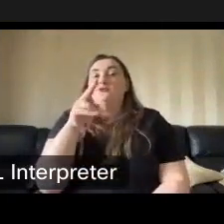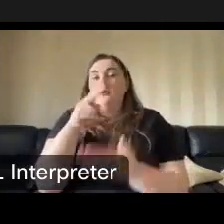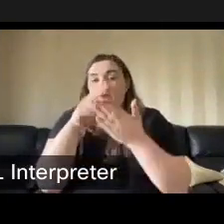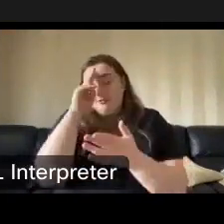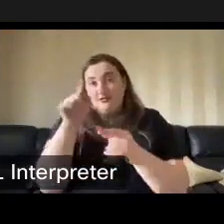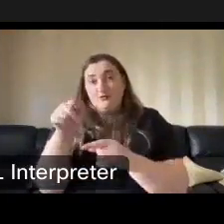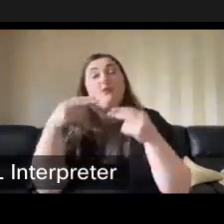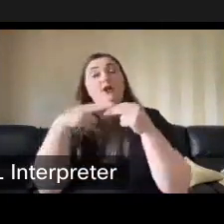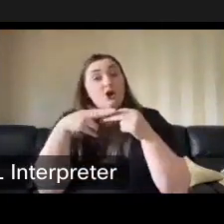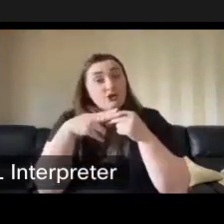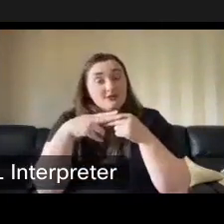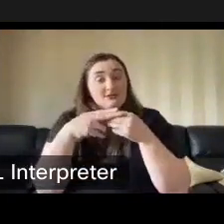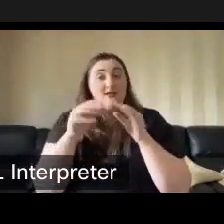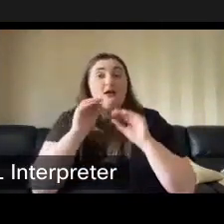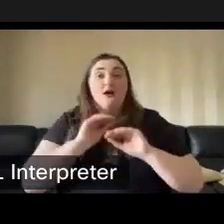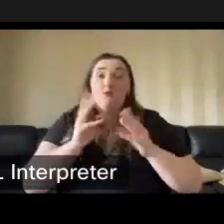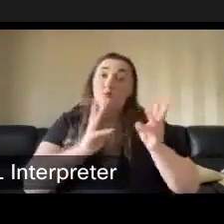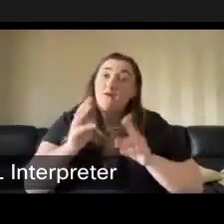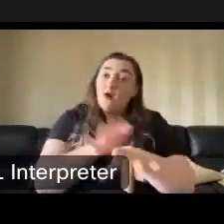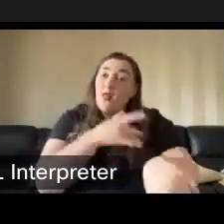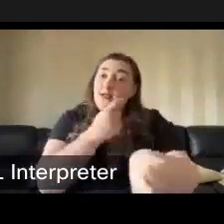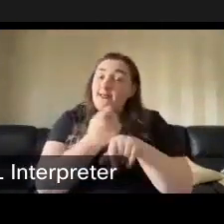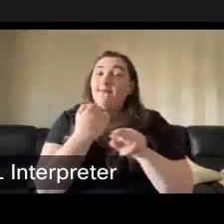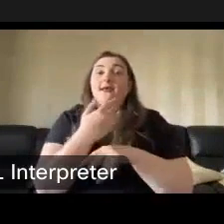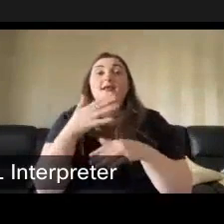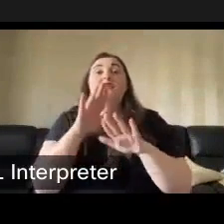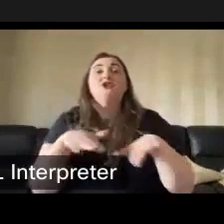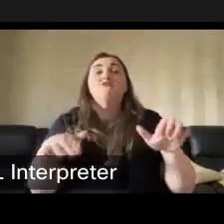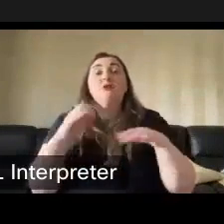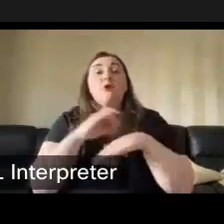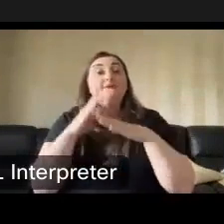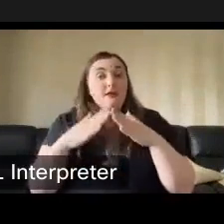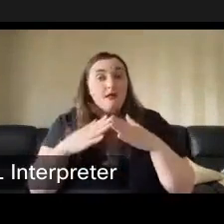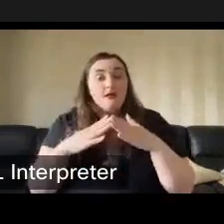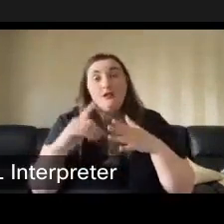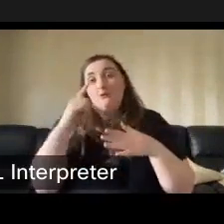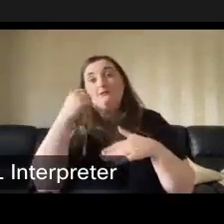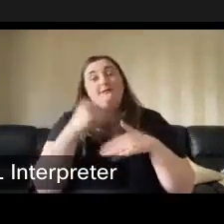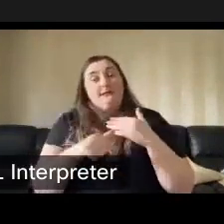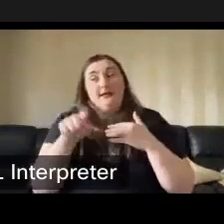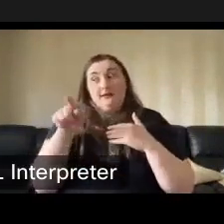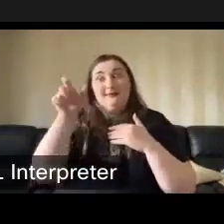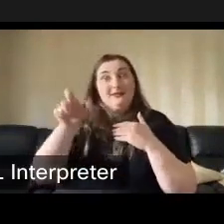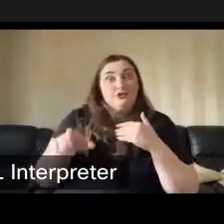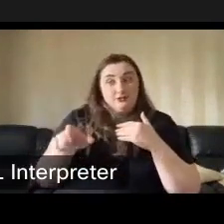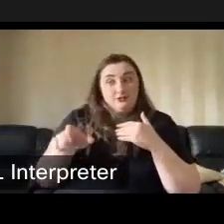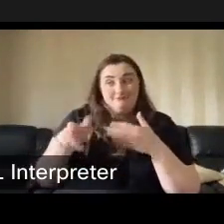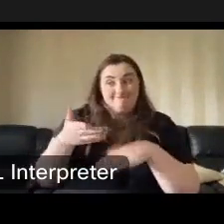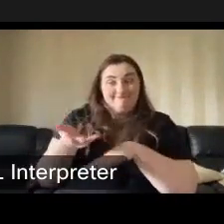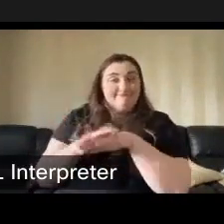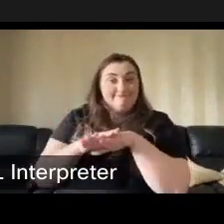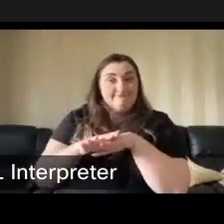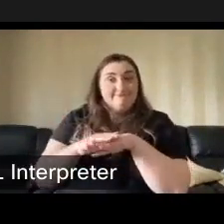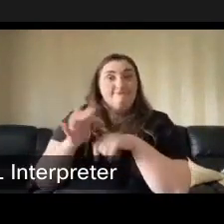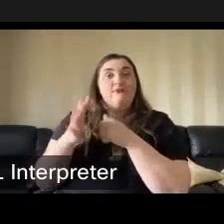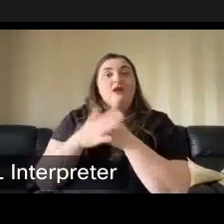long-time practitioner in a children's hospital. And then one day, a patient of hers dies of a calcium